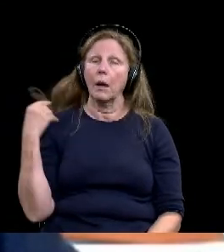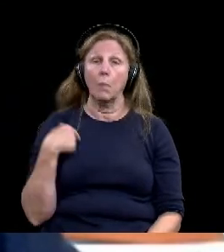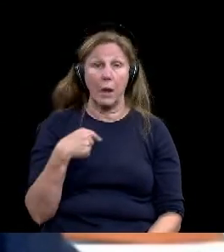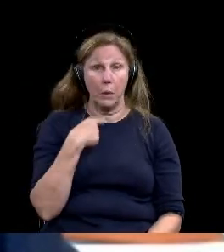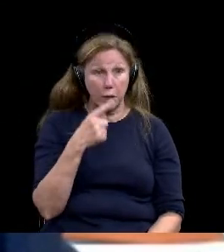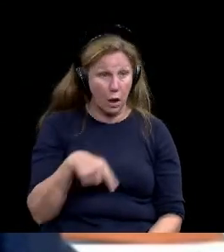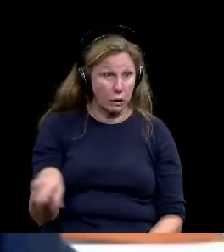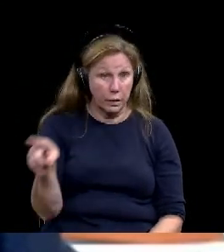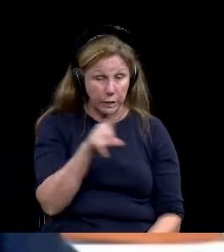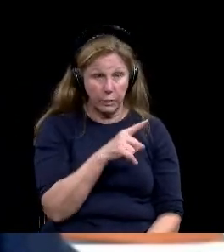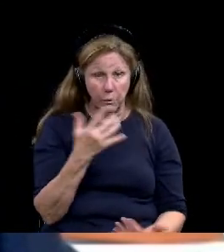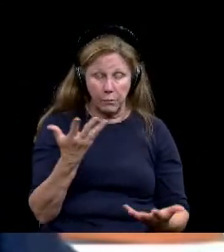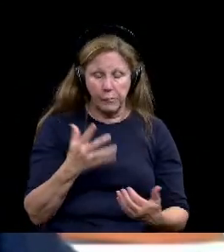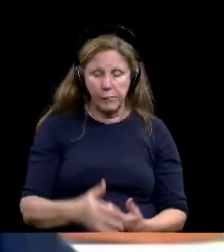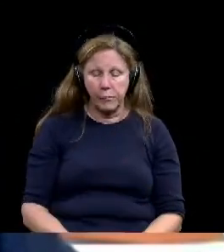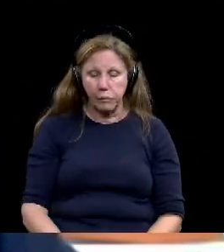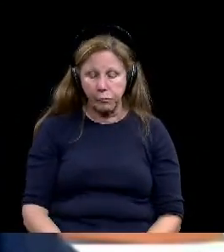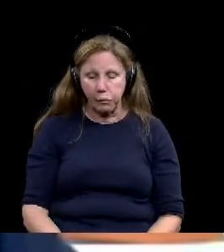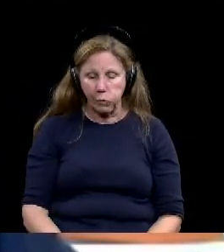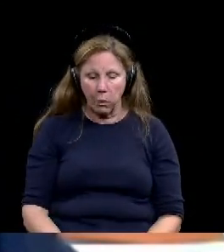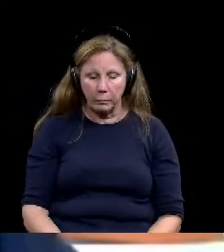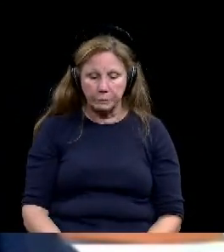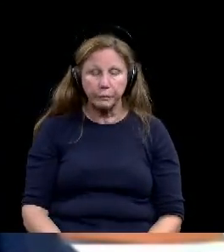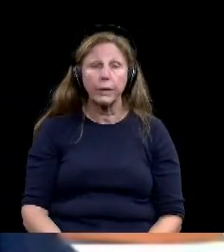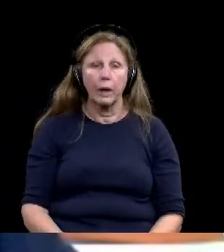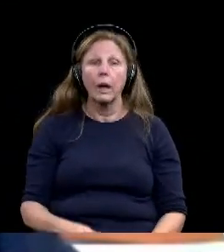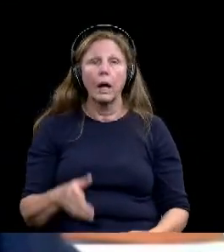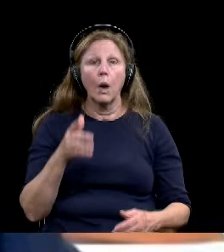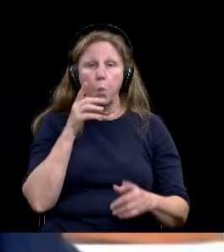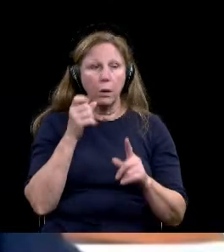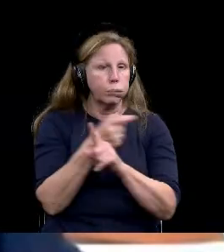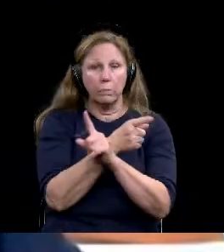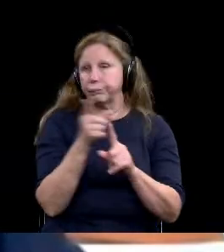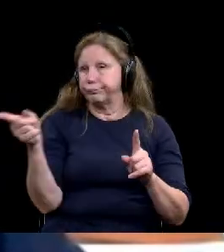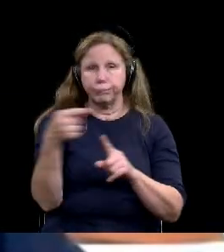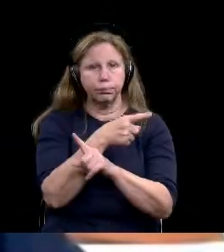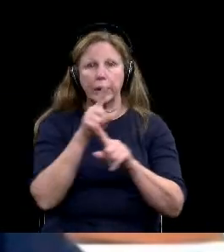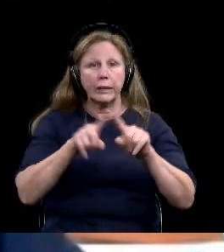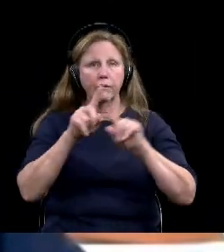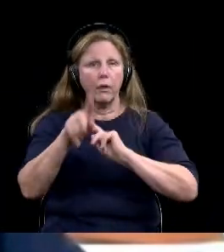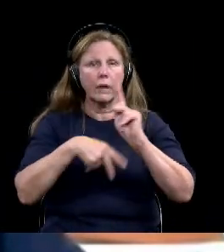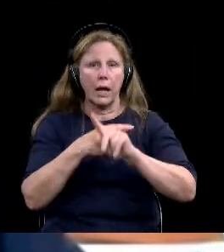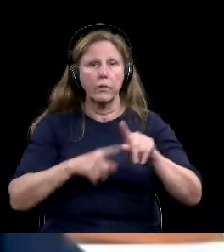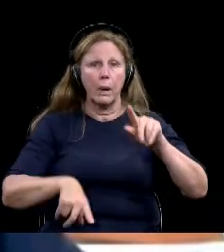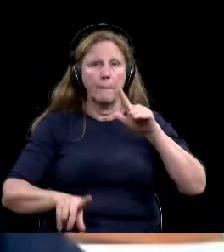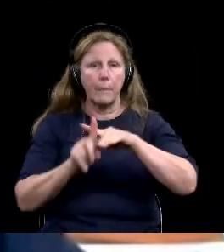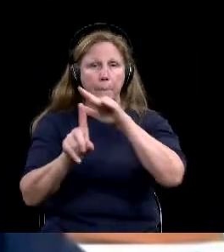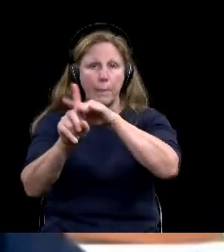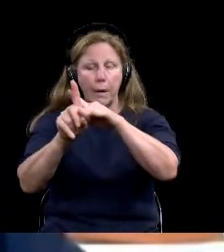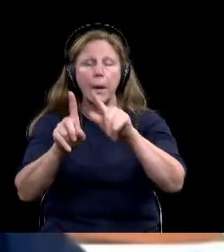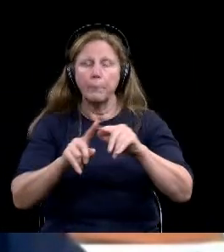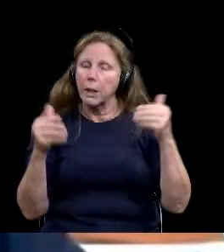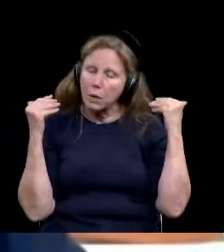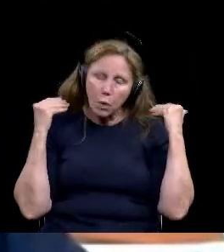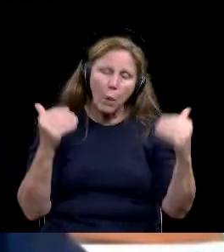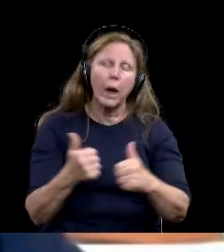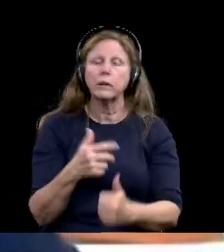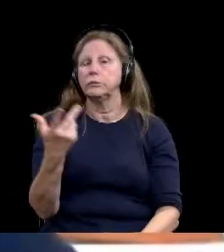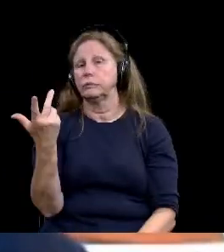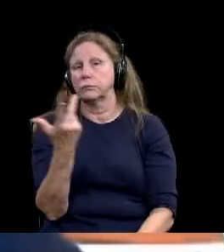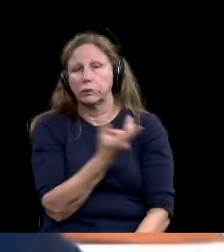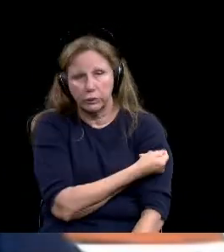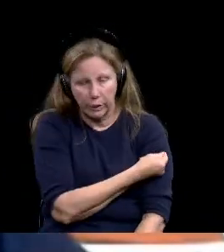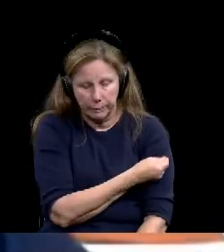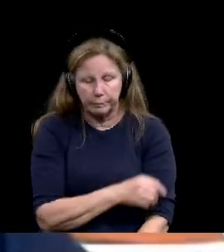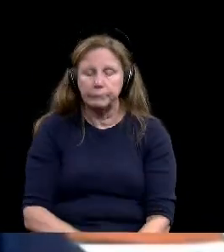get vaccinated. There is some immunity. Antibodies are going to protect those variants, and they do help in some shape and